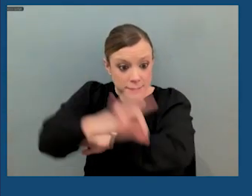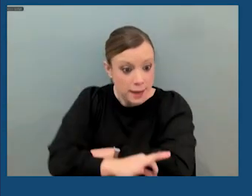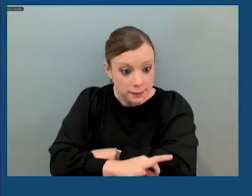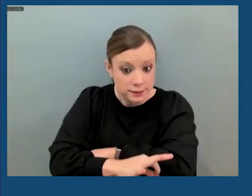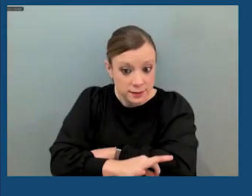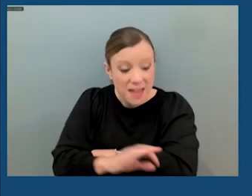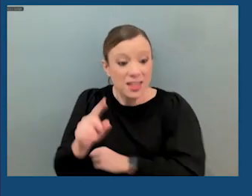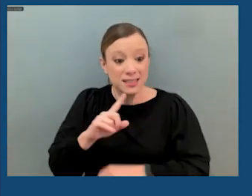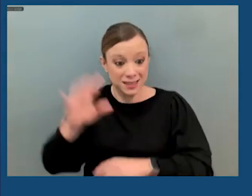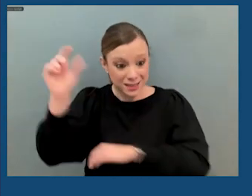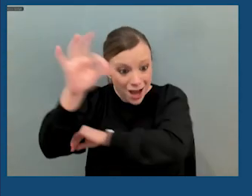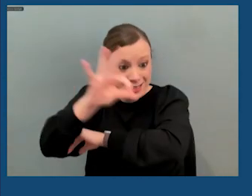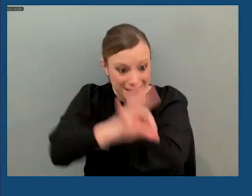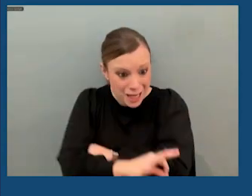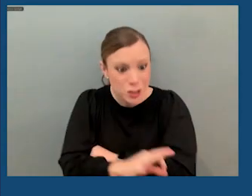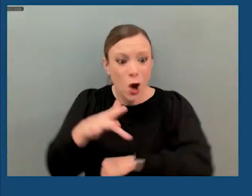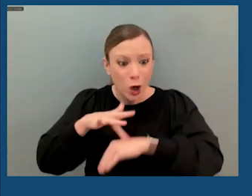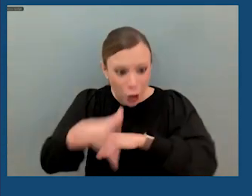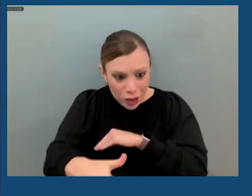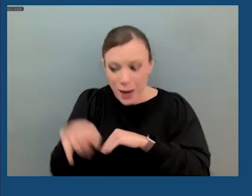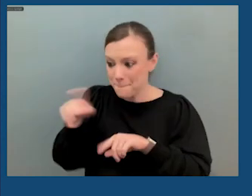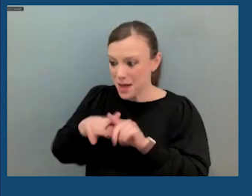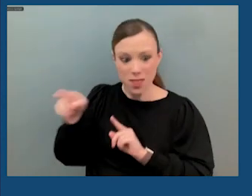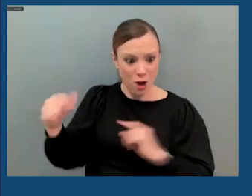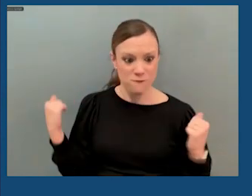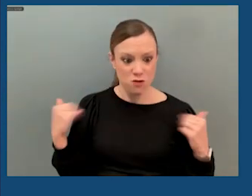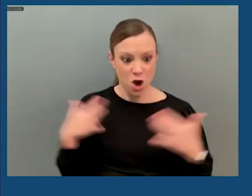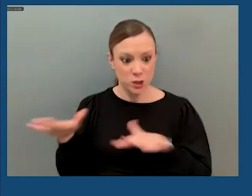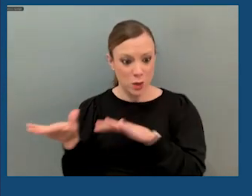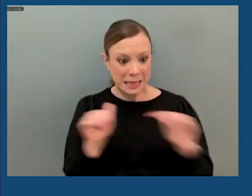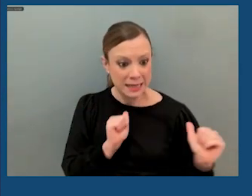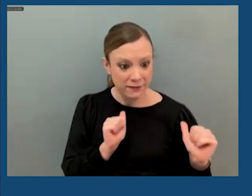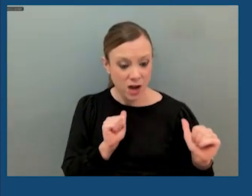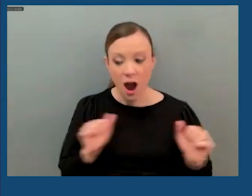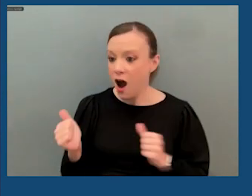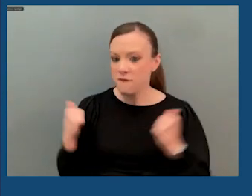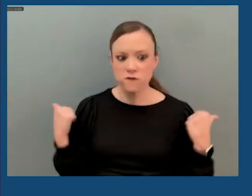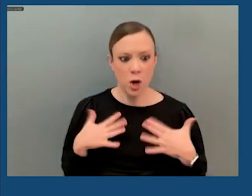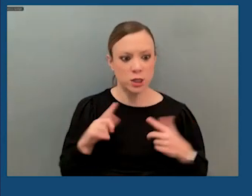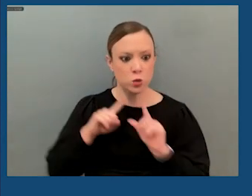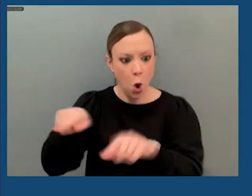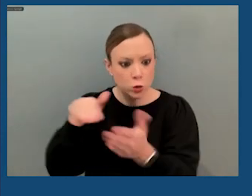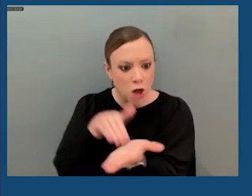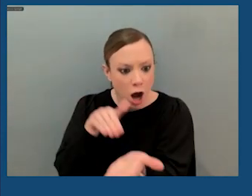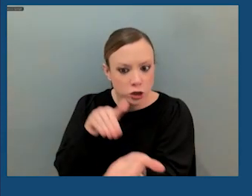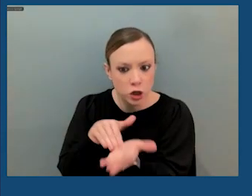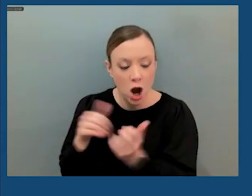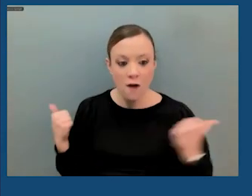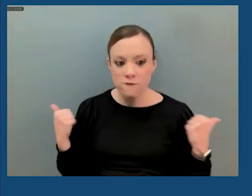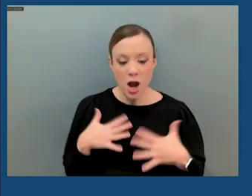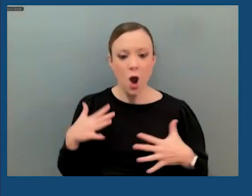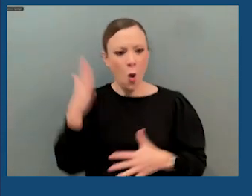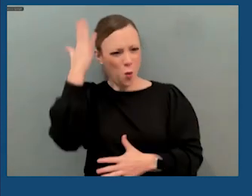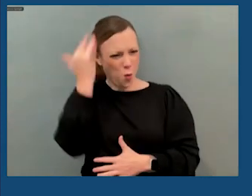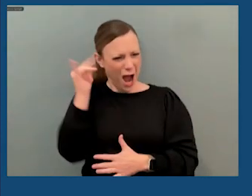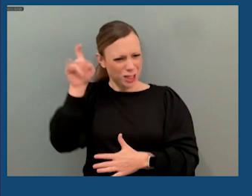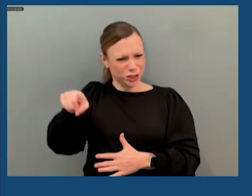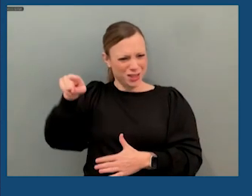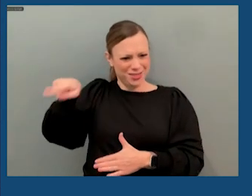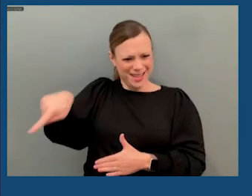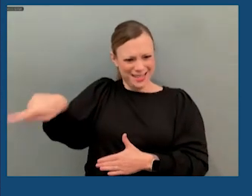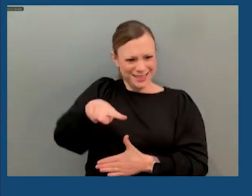not going on the subway, afraid to go to doctor's appointments. Why should New Yorkers have to change their everyday lives because of fear of a hate